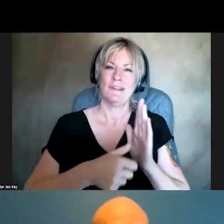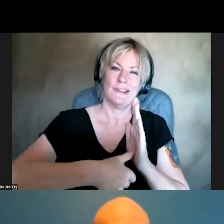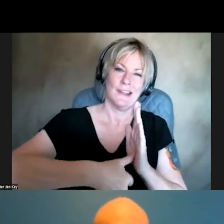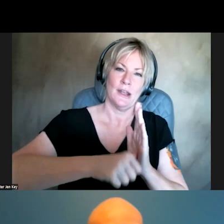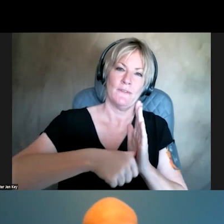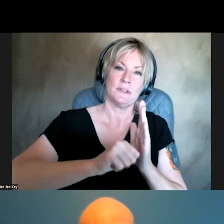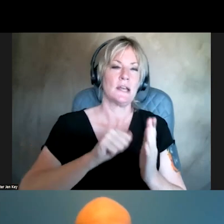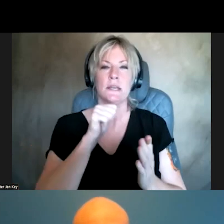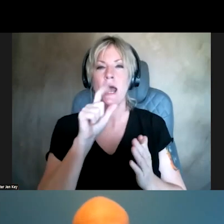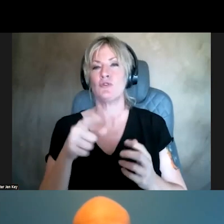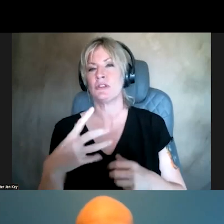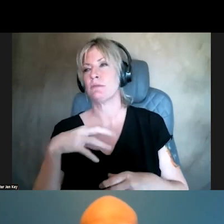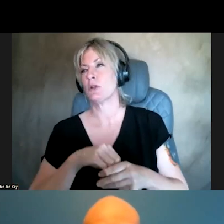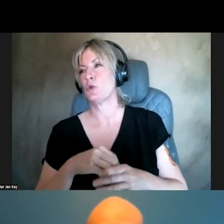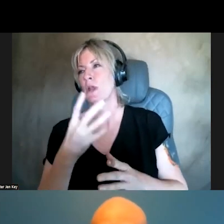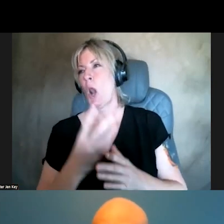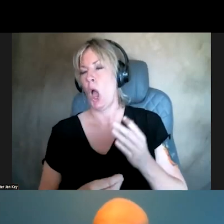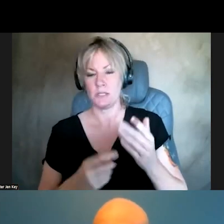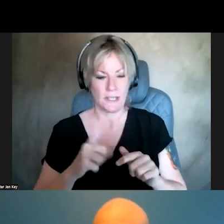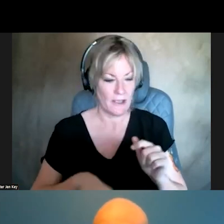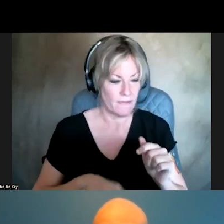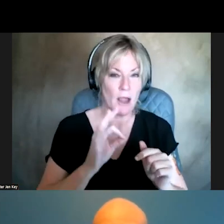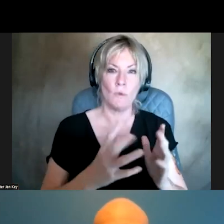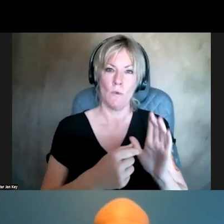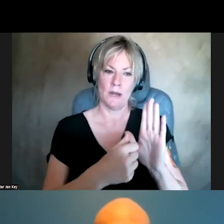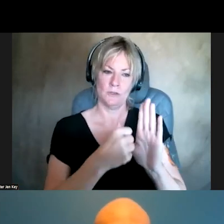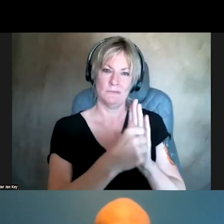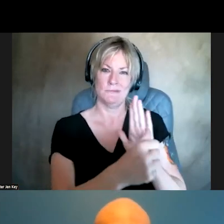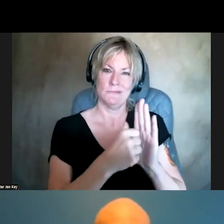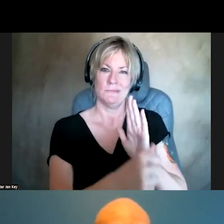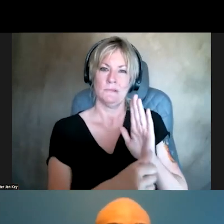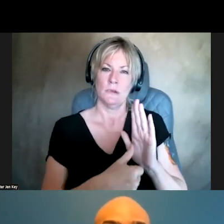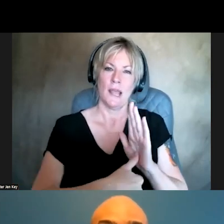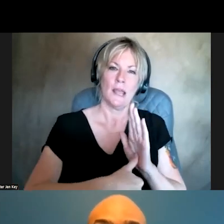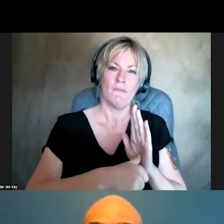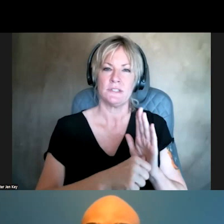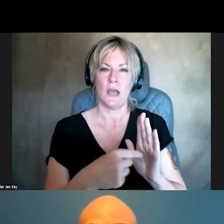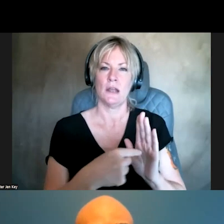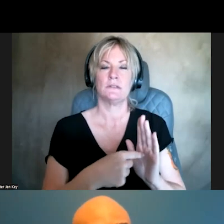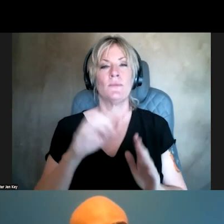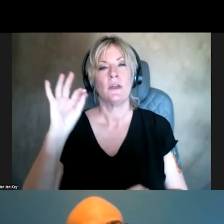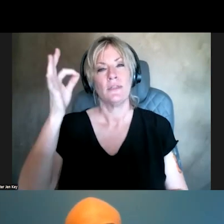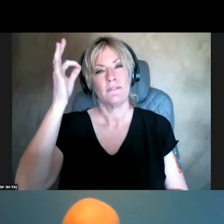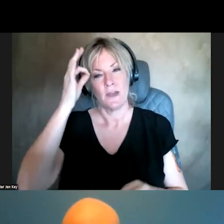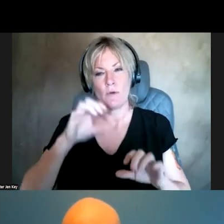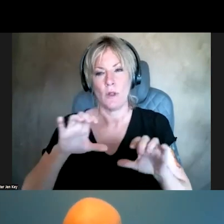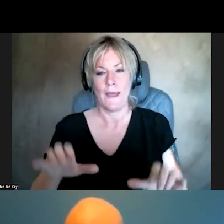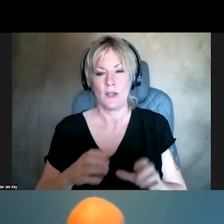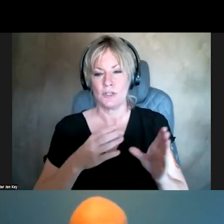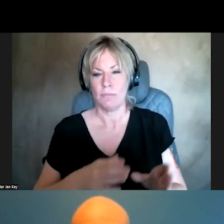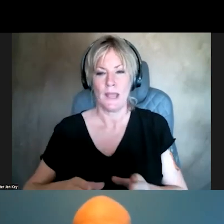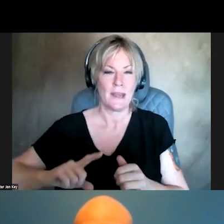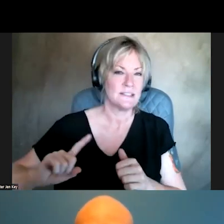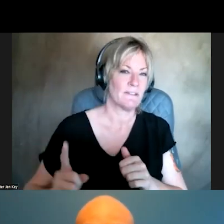of woven in where it could get lost, but really highlighted as a particular strategic direction. The federal action plan is the first of its